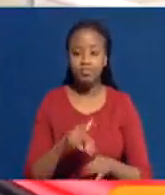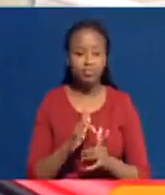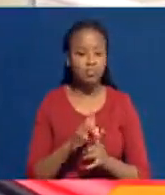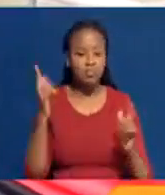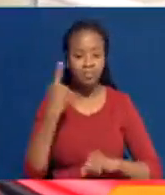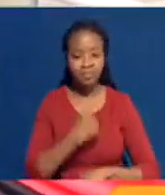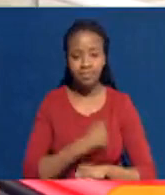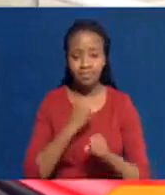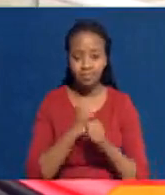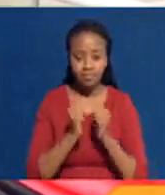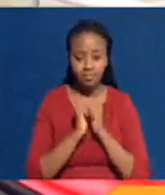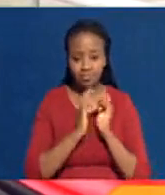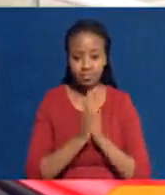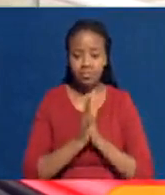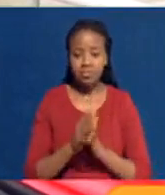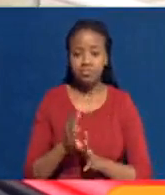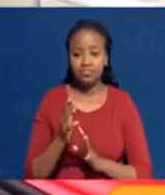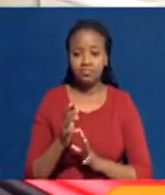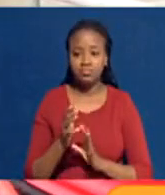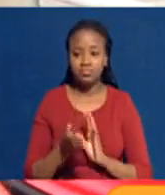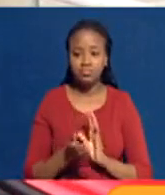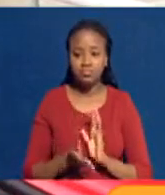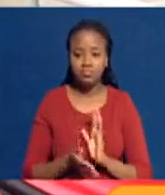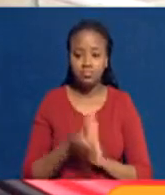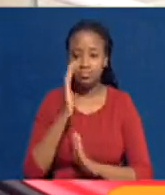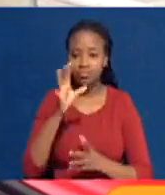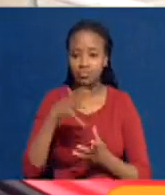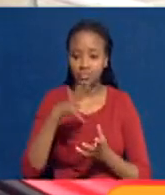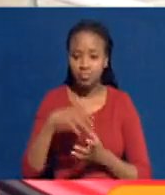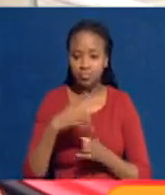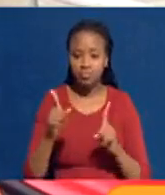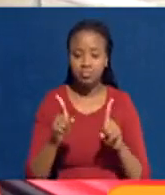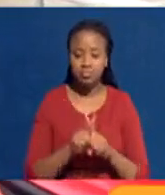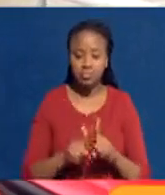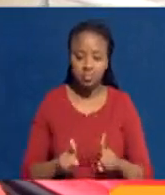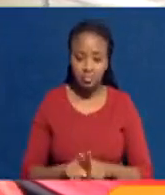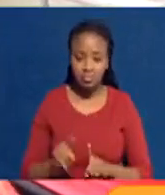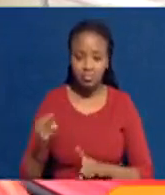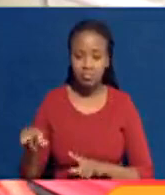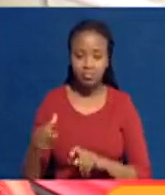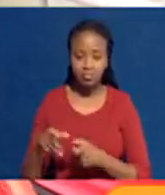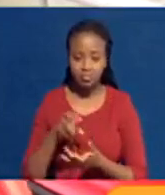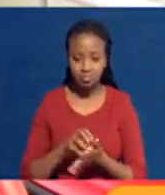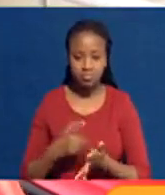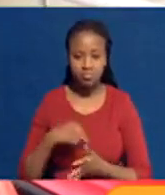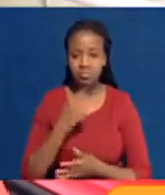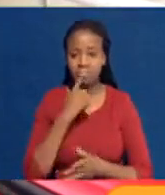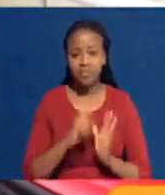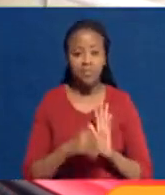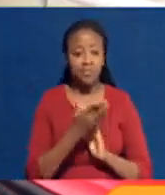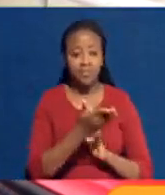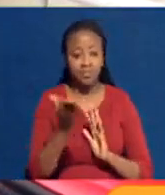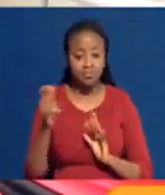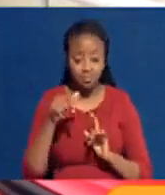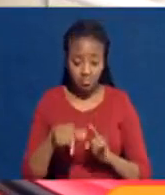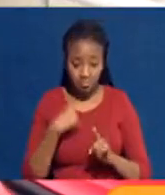partnership with Musyi FM Quickmart, we've come together to celebrate Krisi Bila Worries. So we are telling all our shoppers across the country that